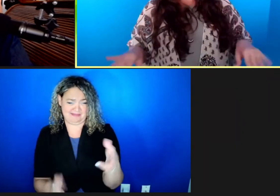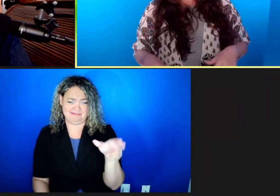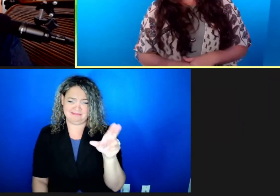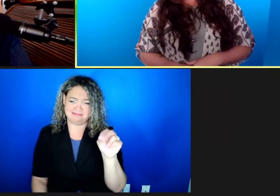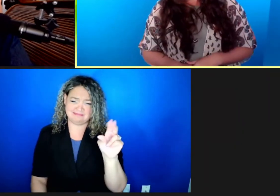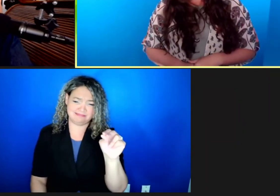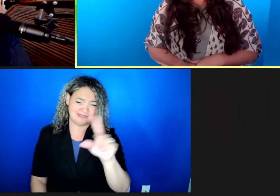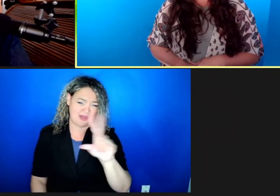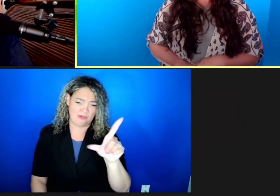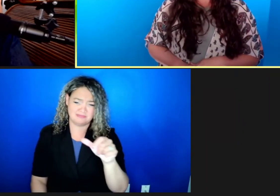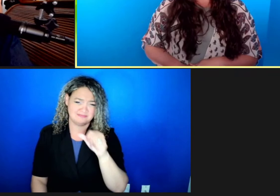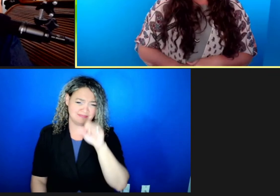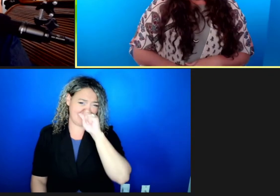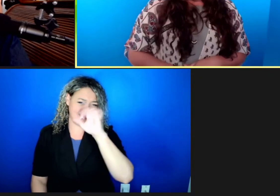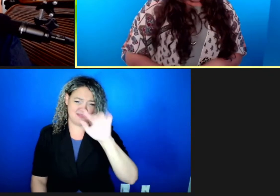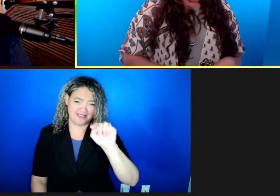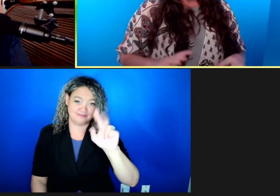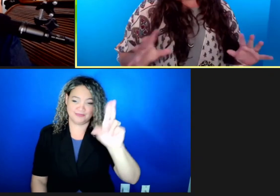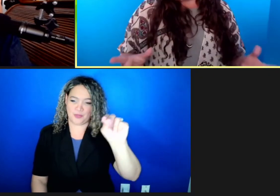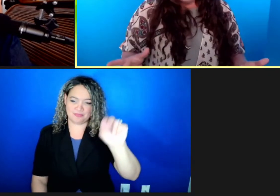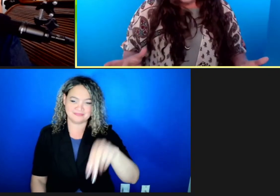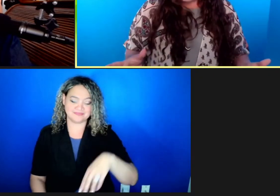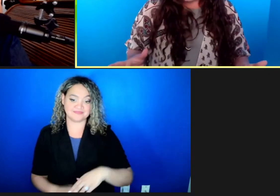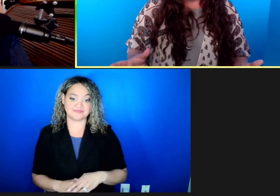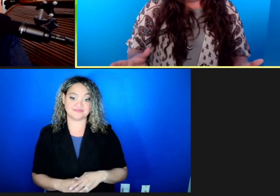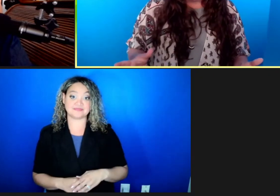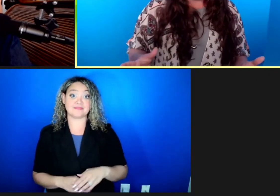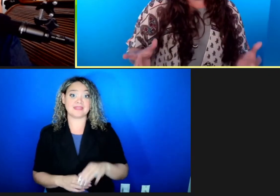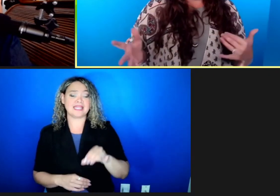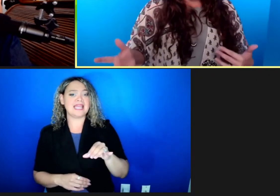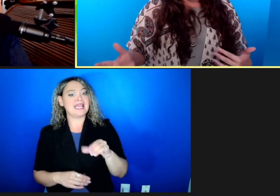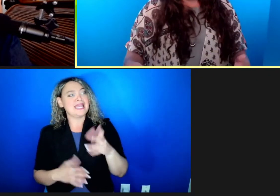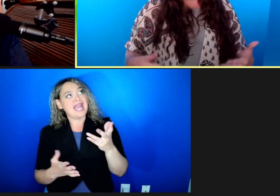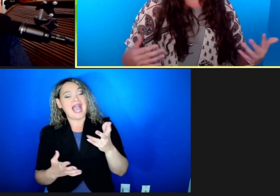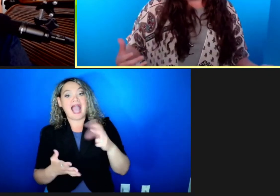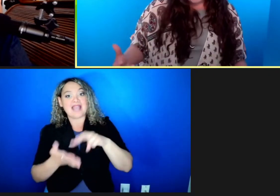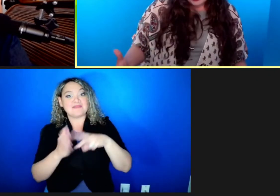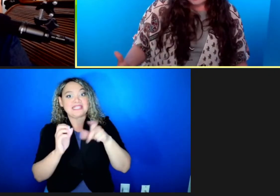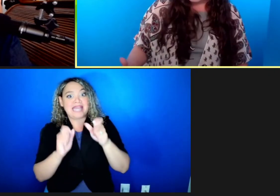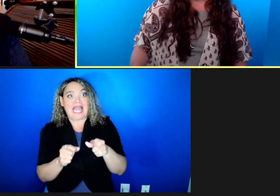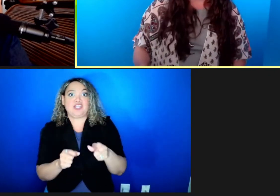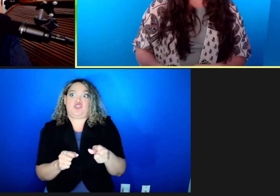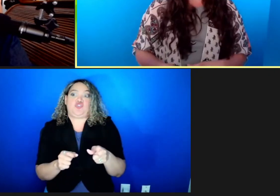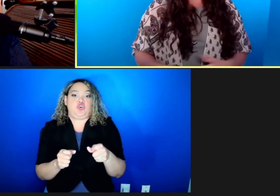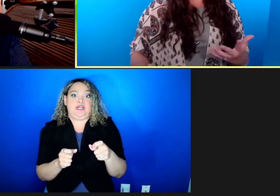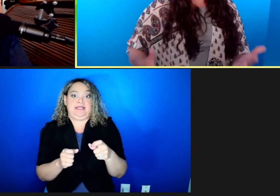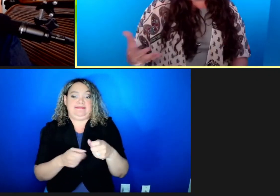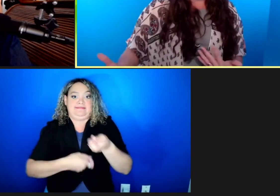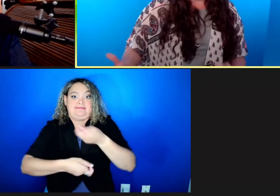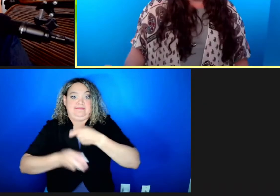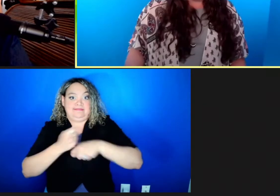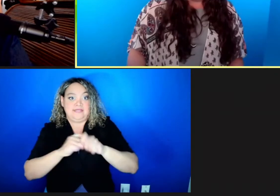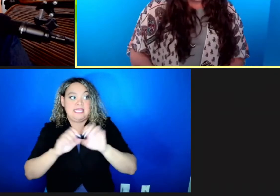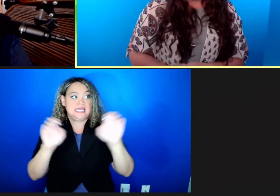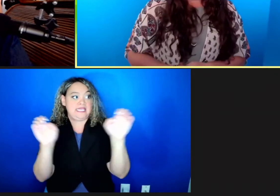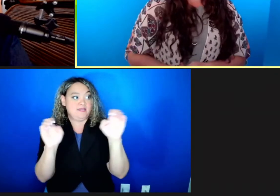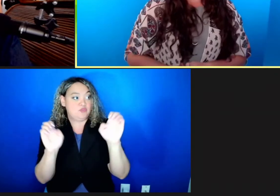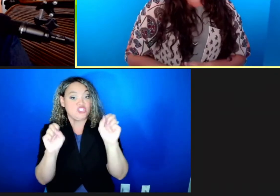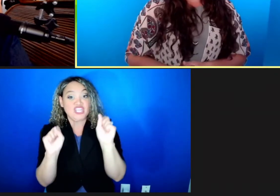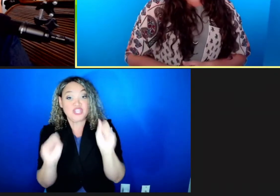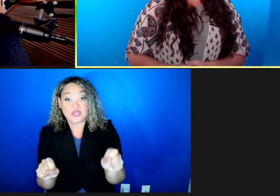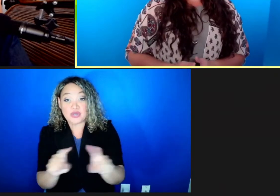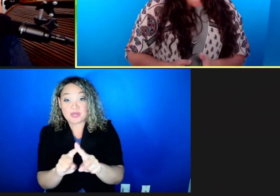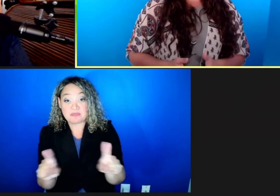That's not my jam. In a pinch, I could definitely fill in an emergency situation or some kind of something like that.